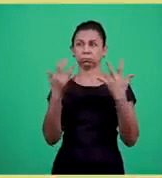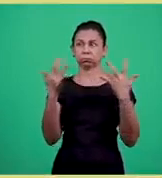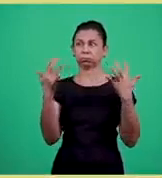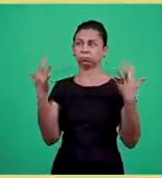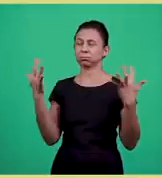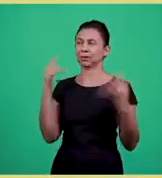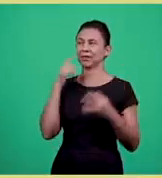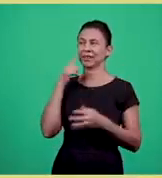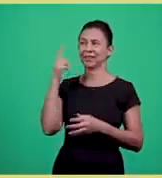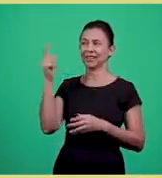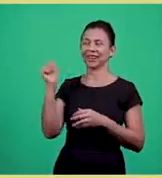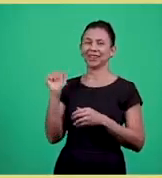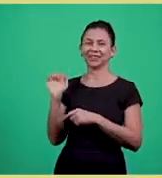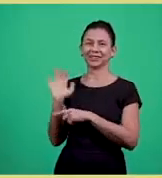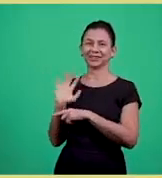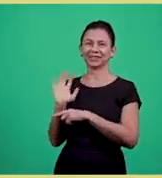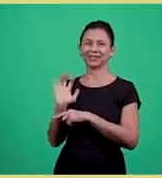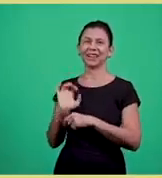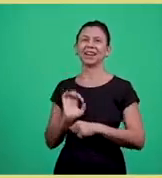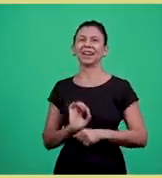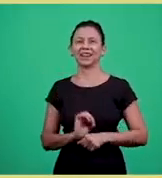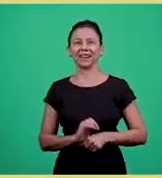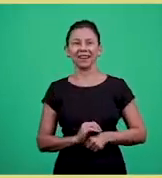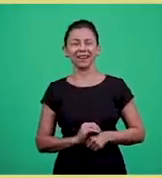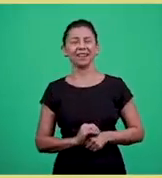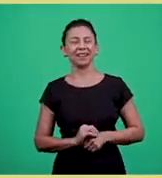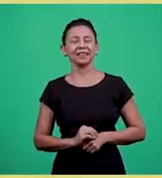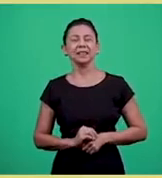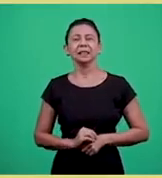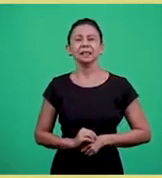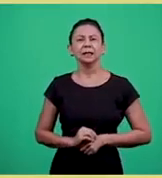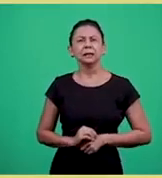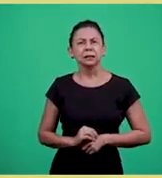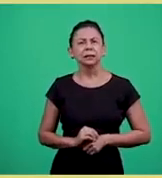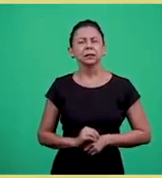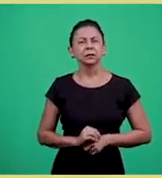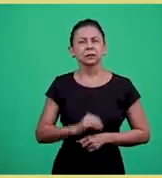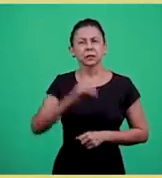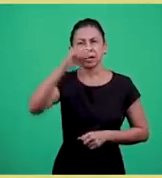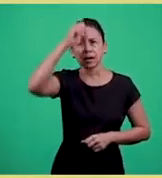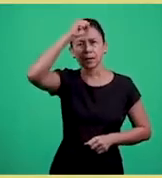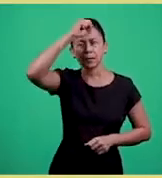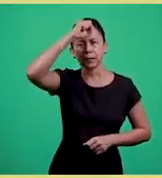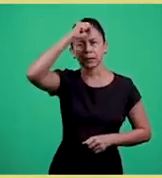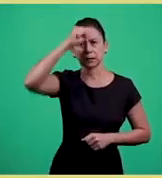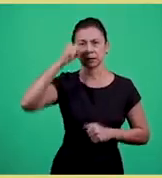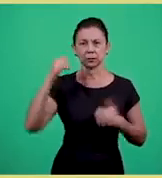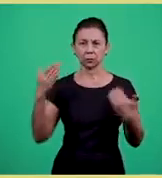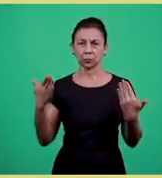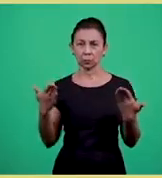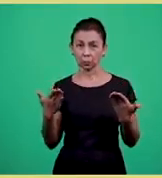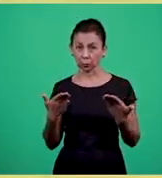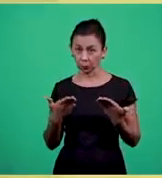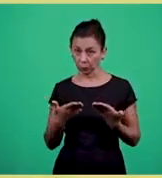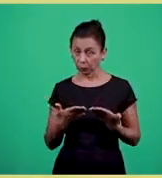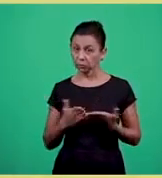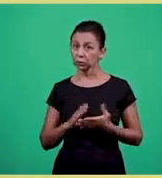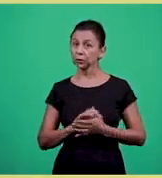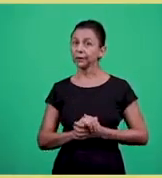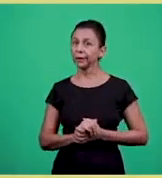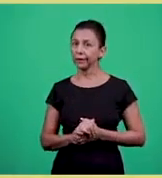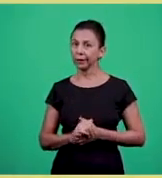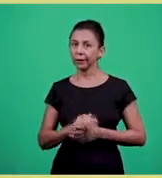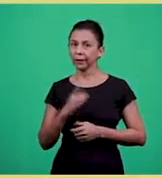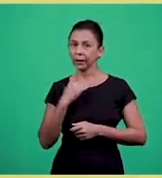It's very lively and bright, just as you can see in the slide. And for us to